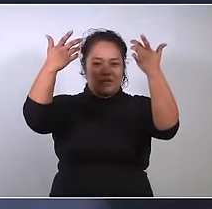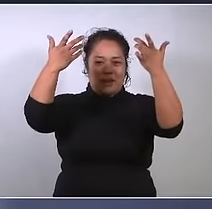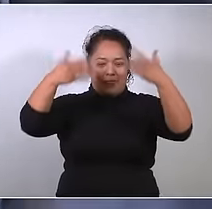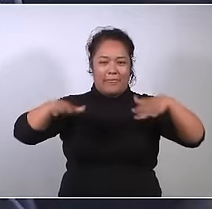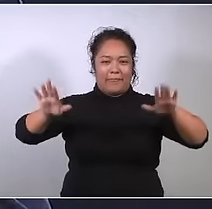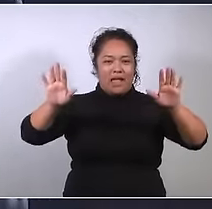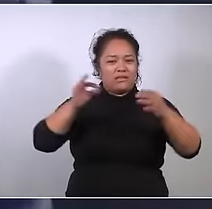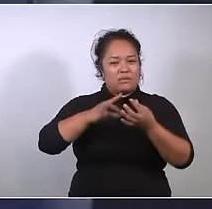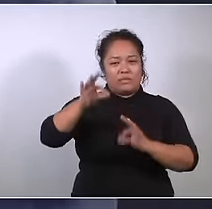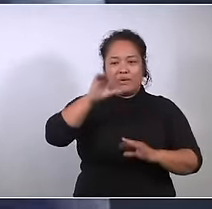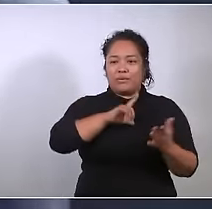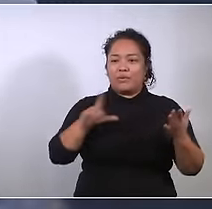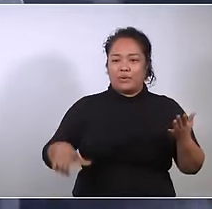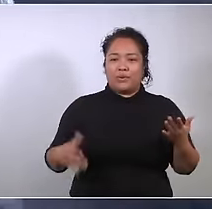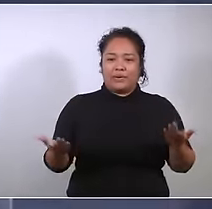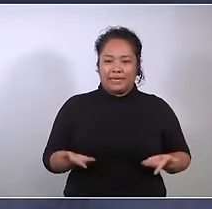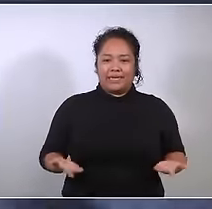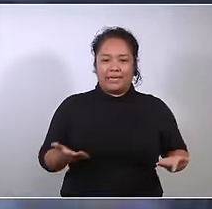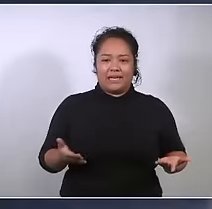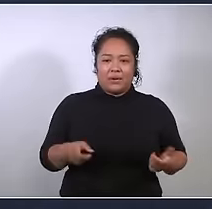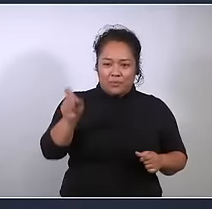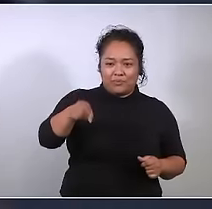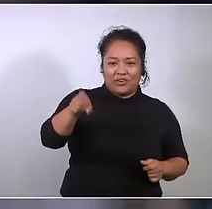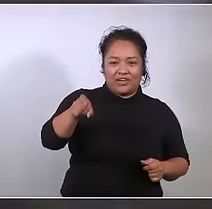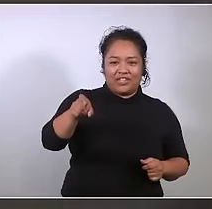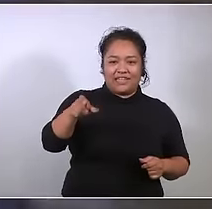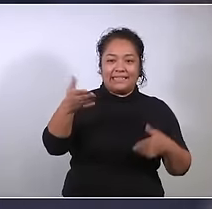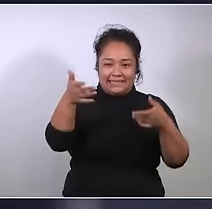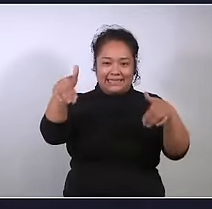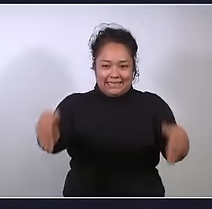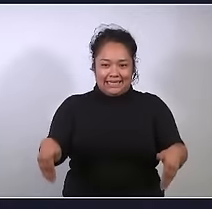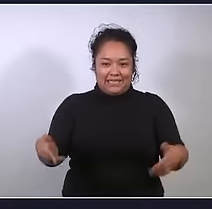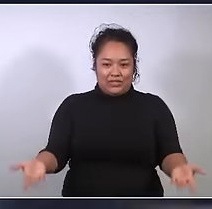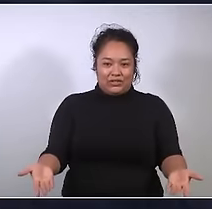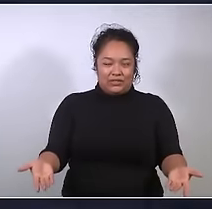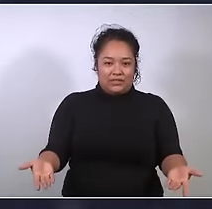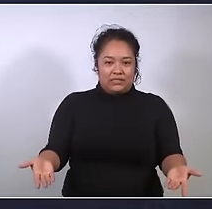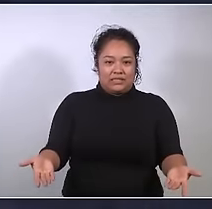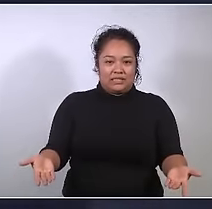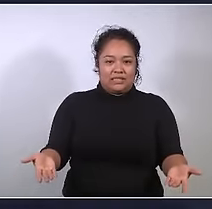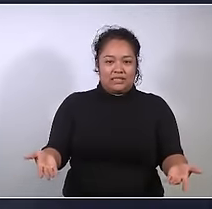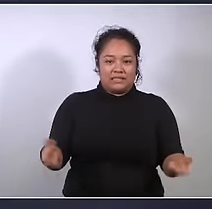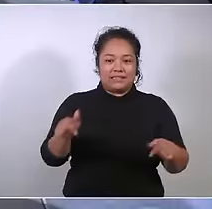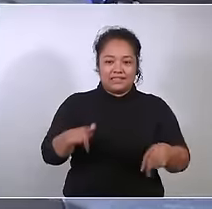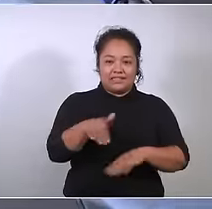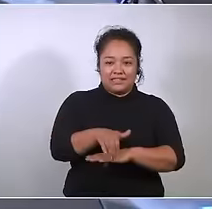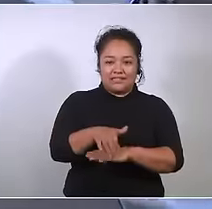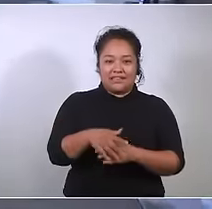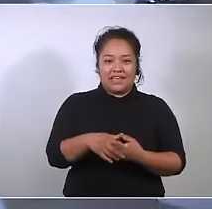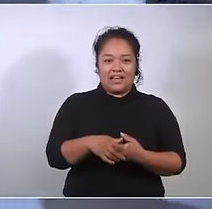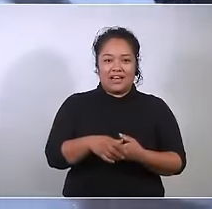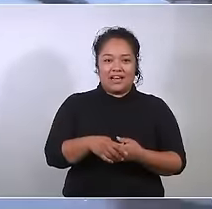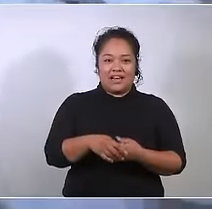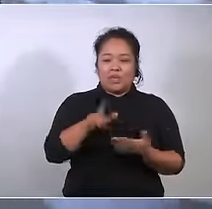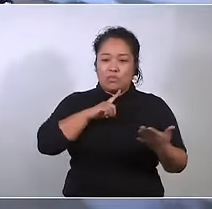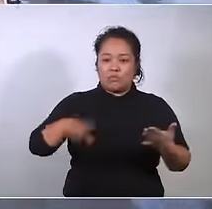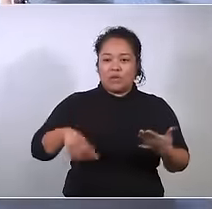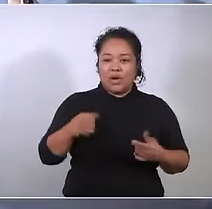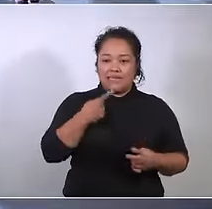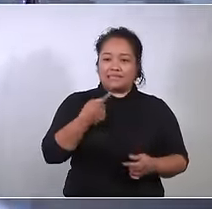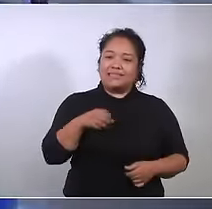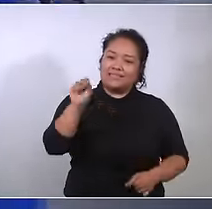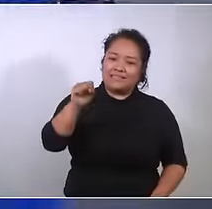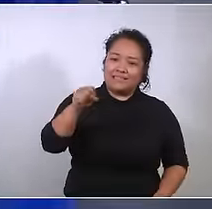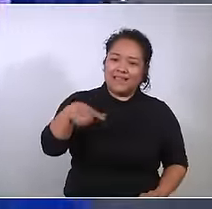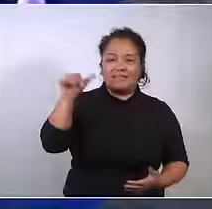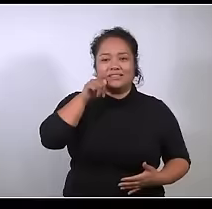of the Lord is here. Come on, what you need is in this place tonight. What you need is in this place tonight. Come on, the Lord is saying, yes,